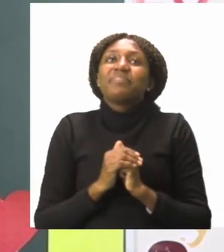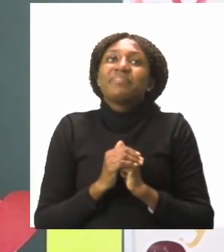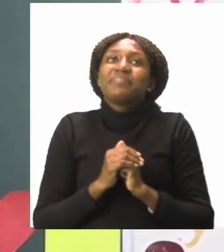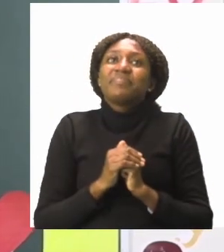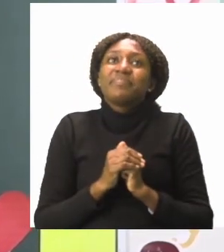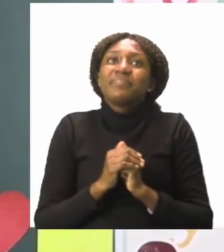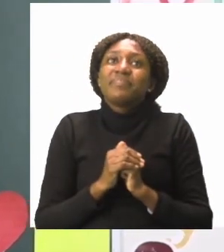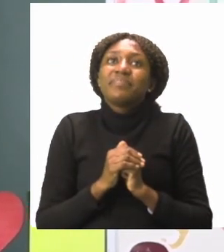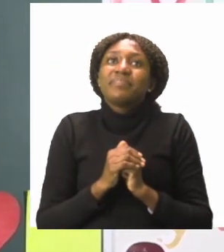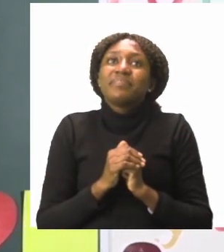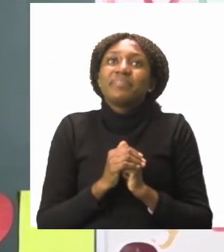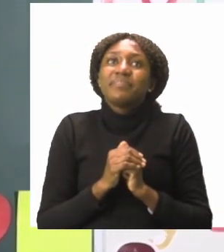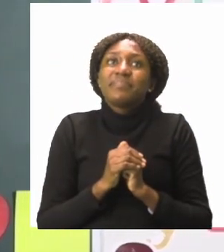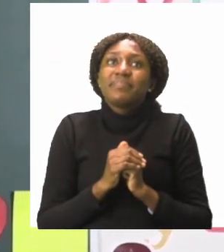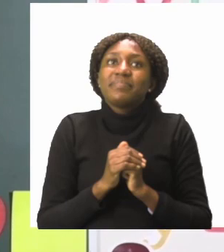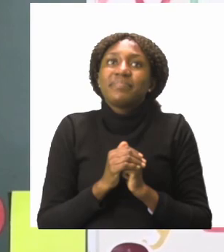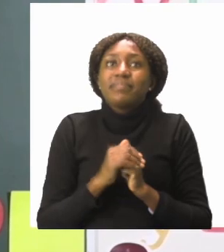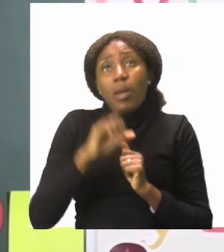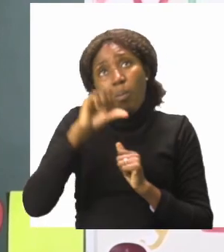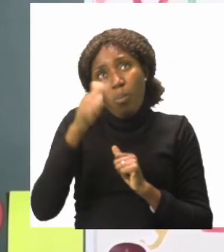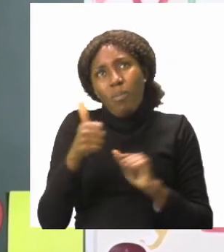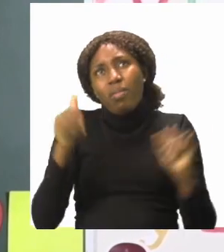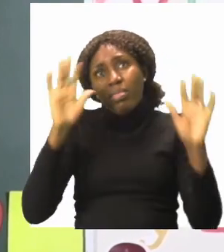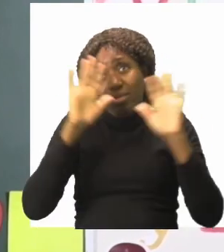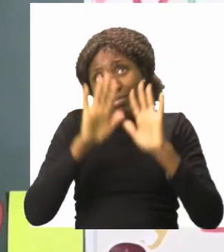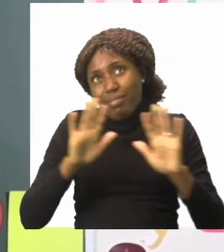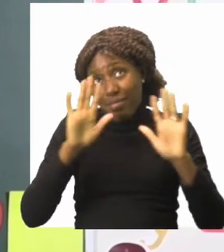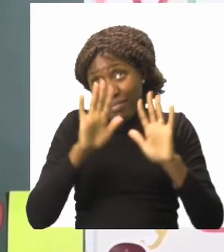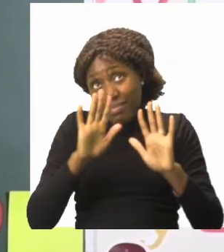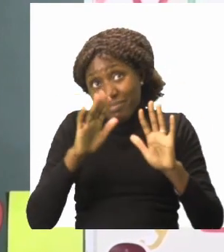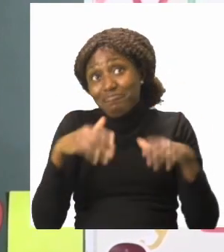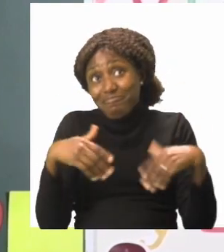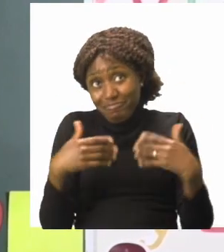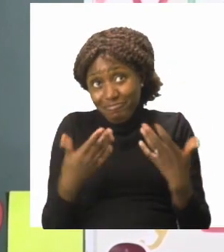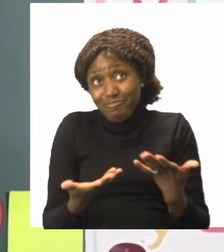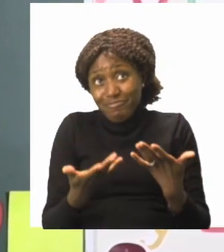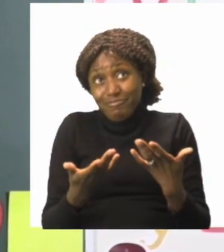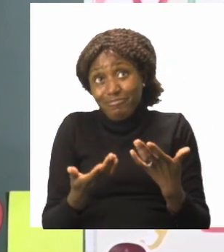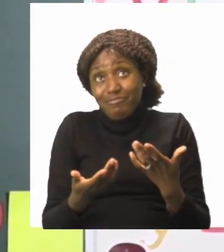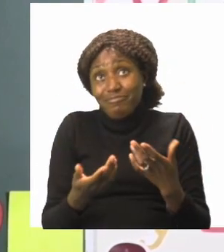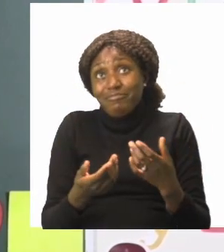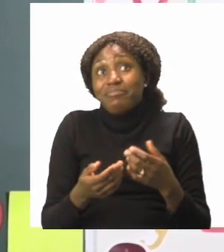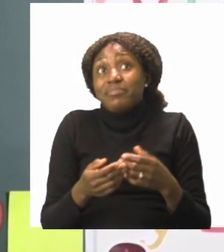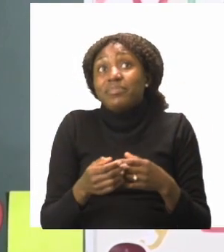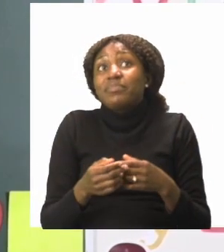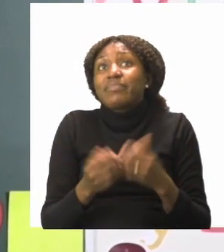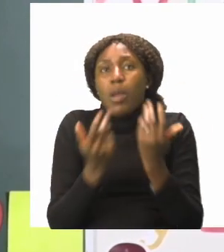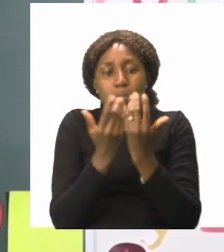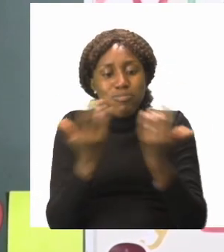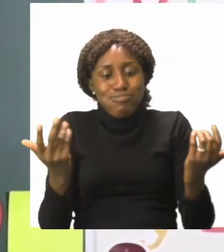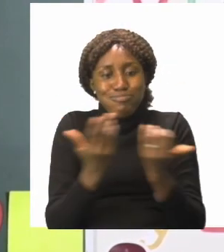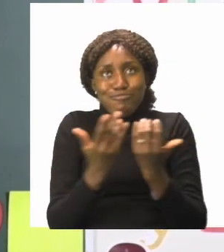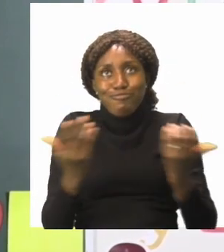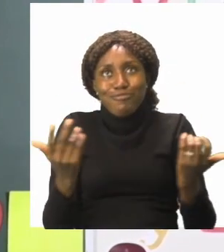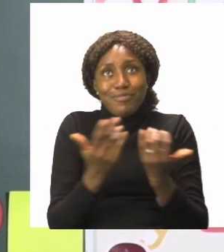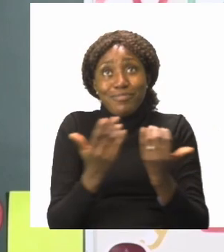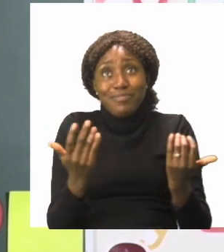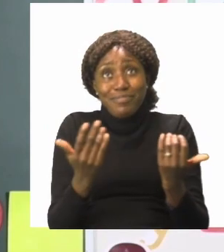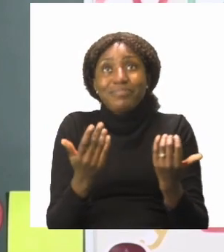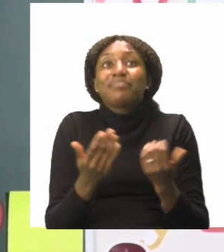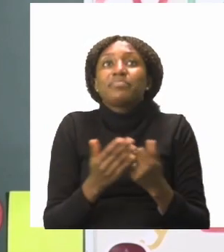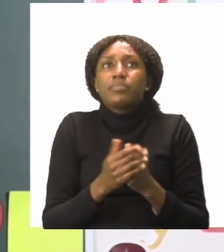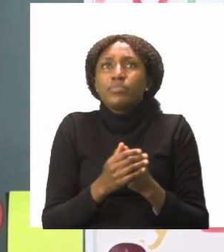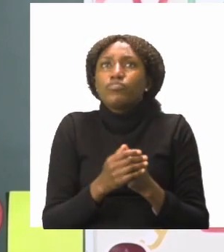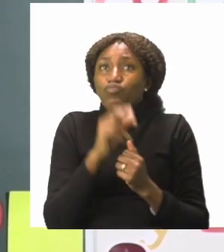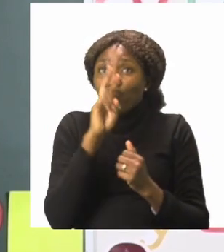then we have other colors that may not be there. We have our green. Now there are two types